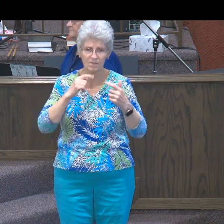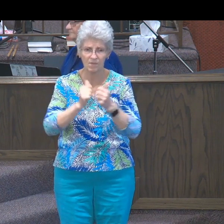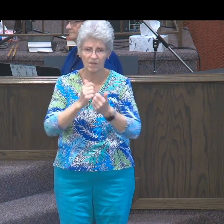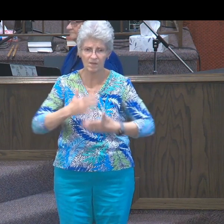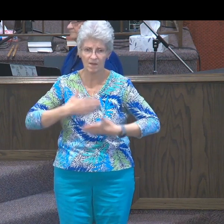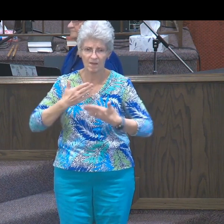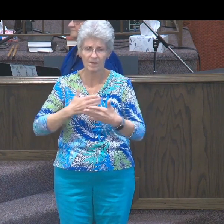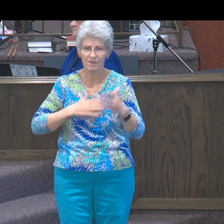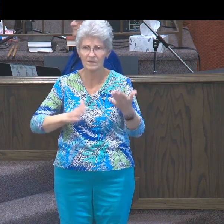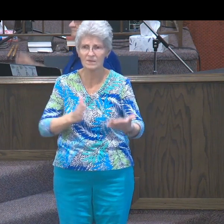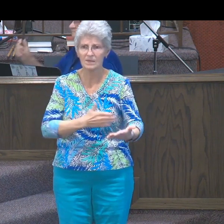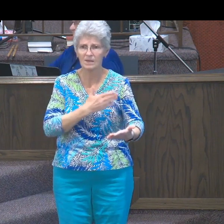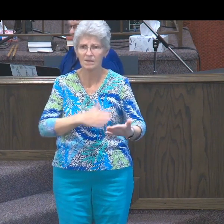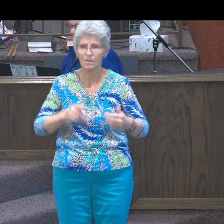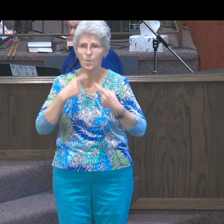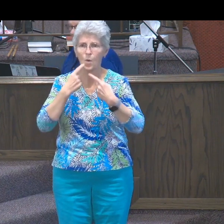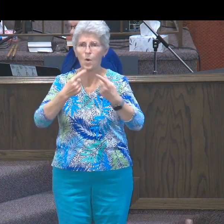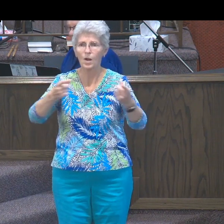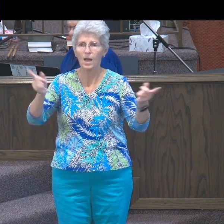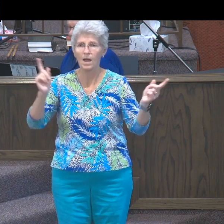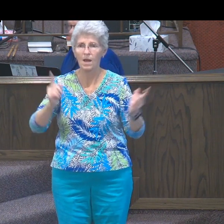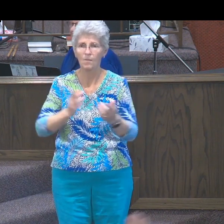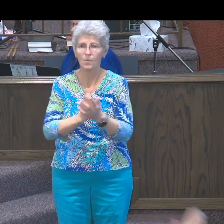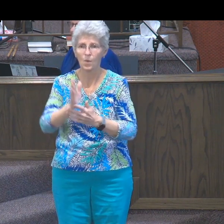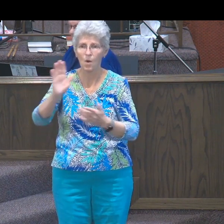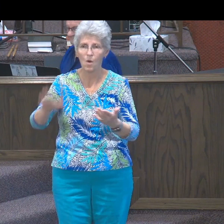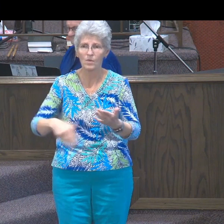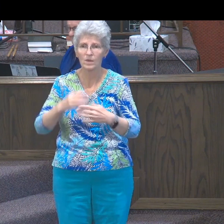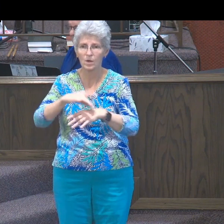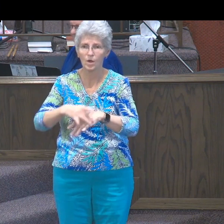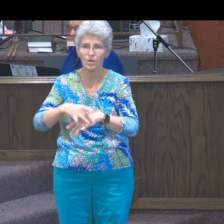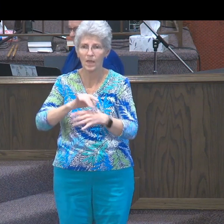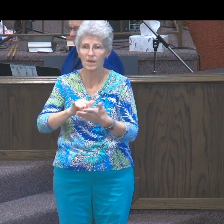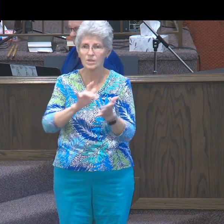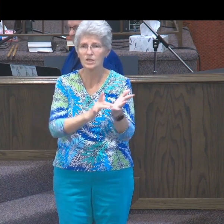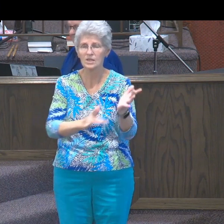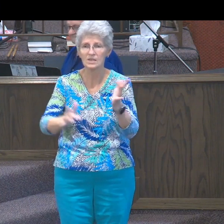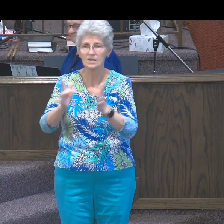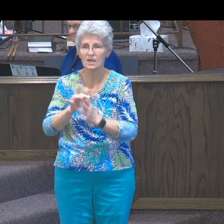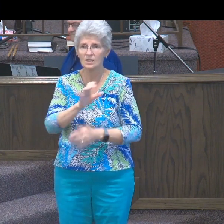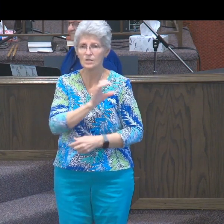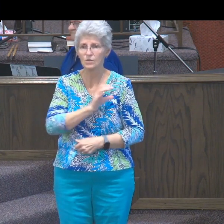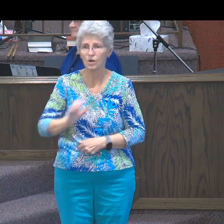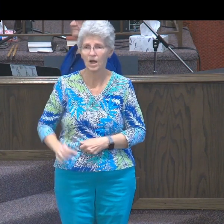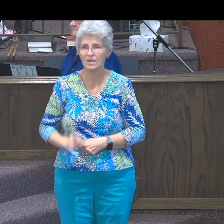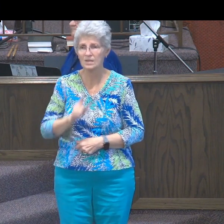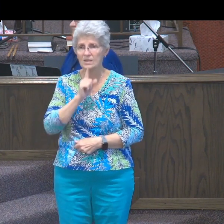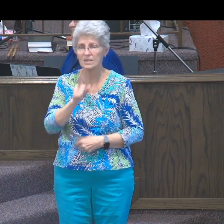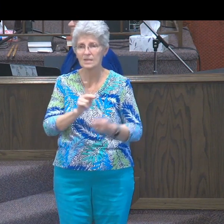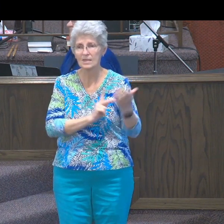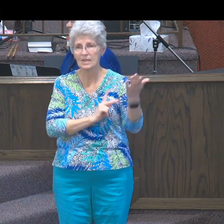gladness, sing. Proclaim through all the earth that Jesus Christ is